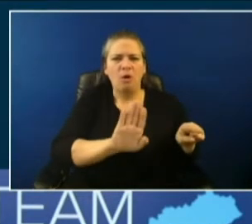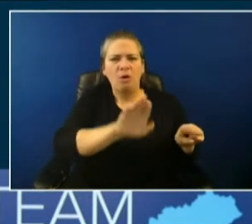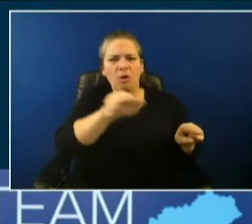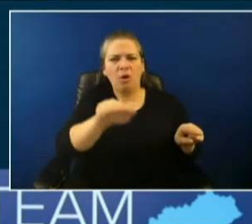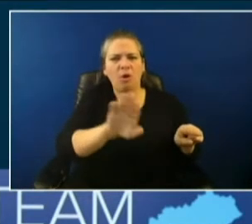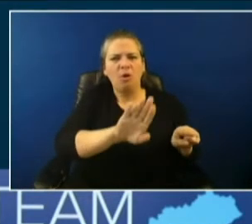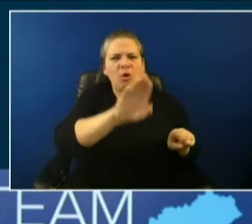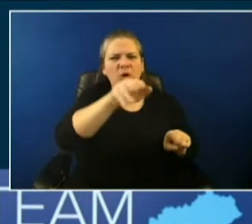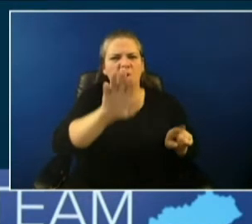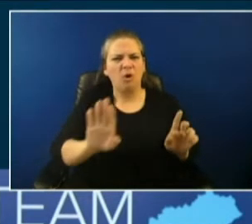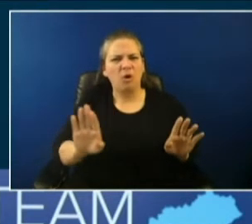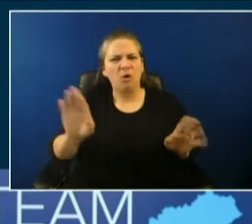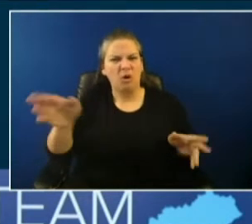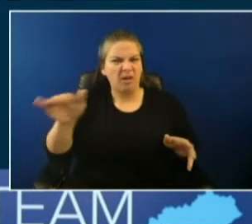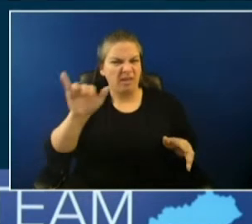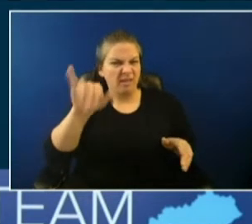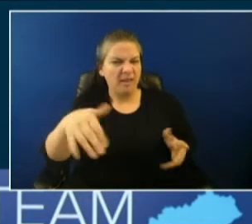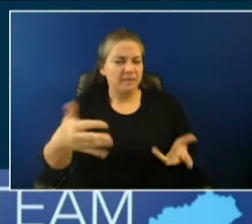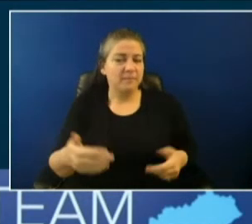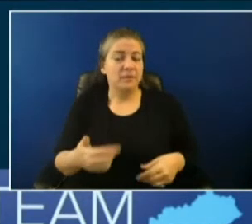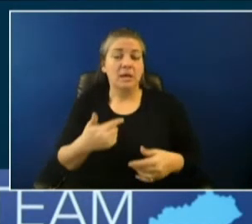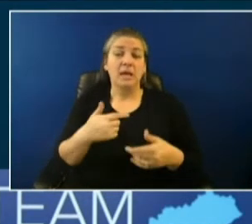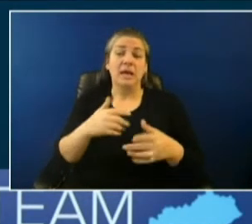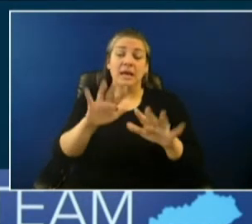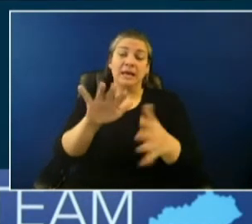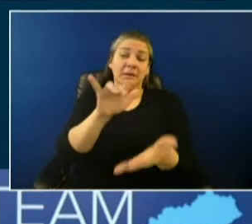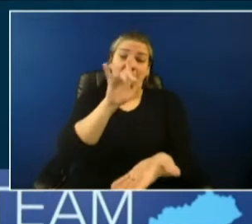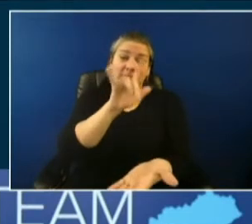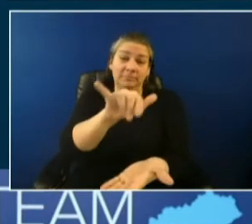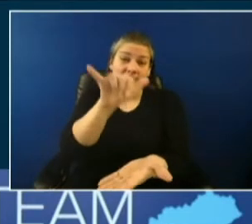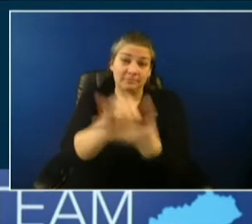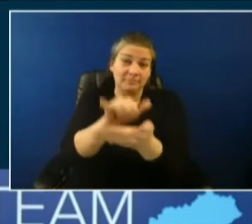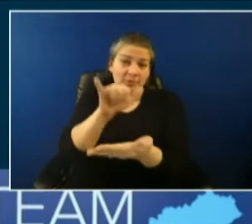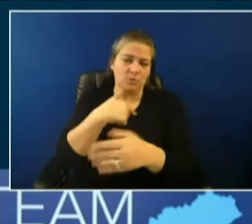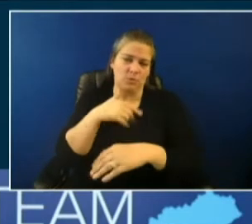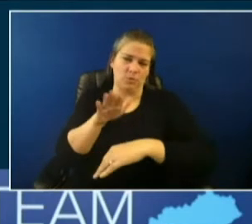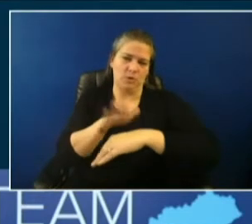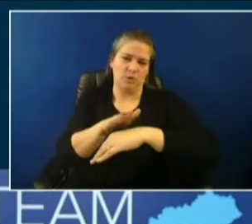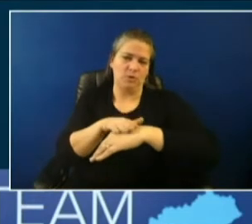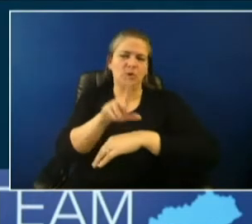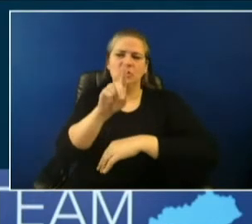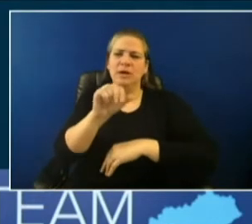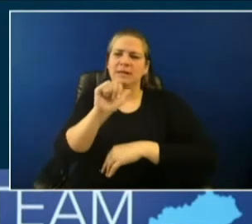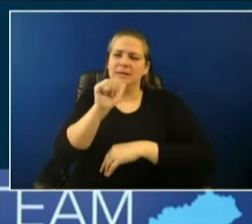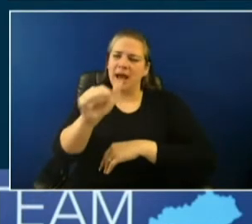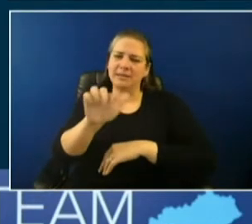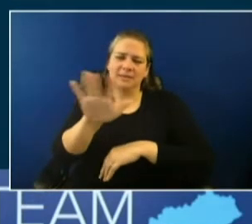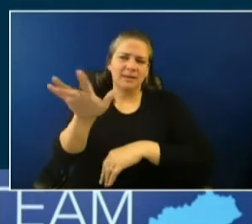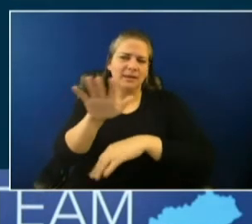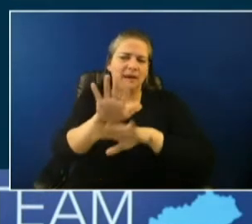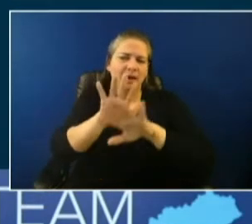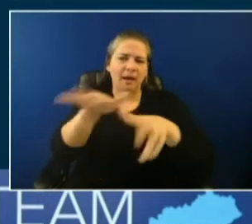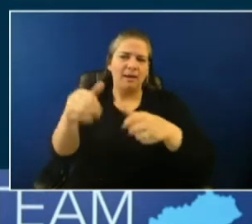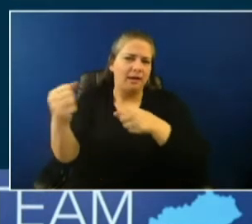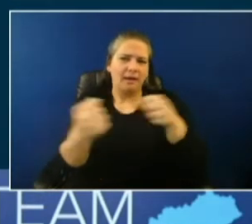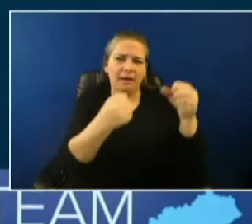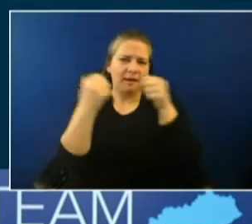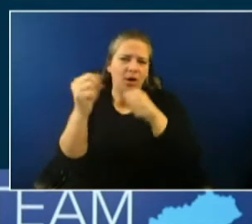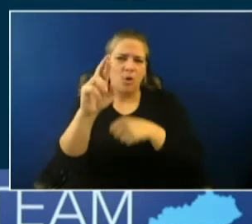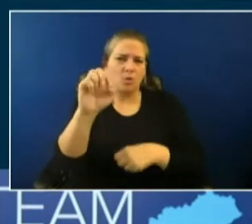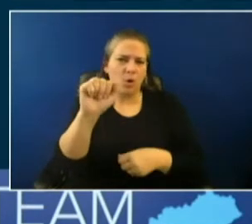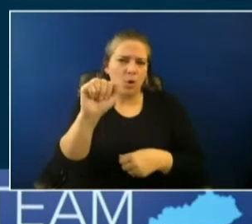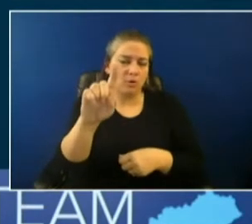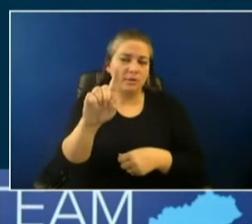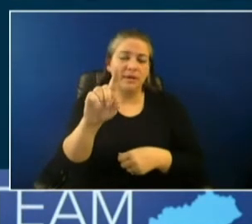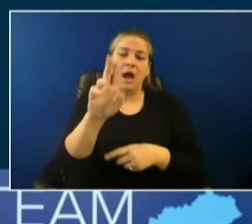warnings apply. We would ask you not to get on the roads if not extremely necessary. Please give